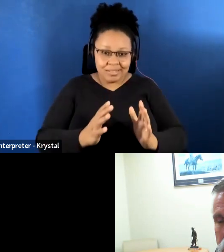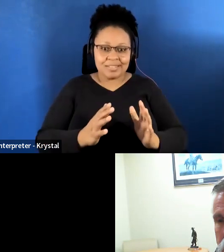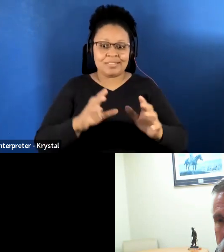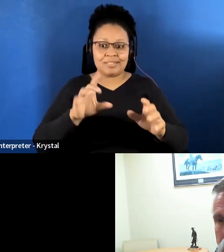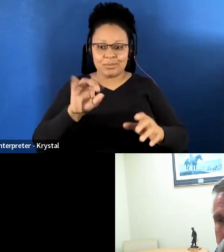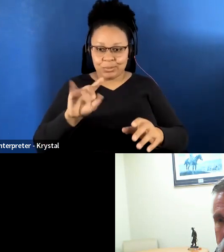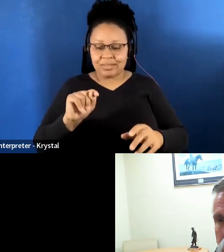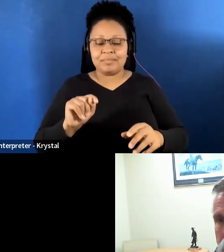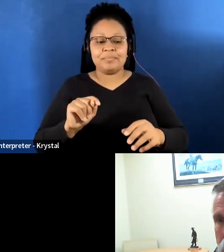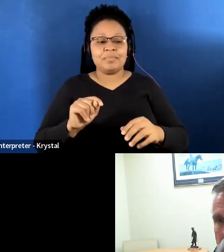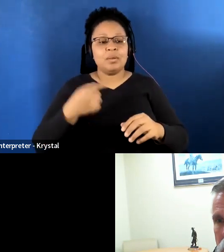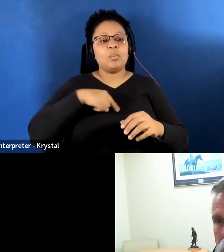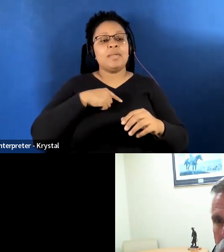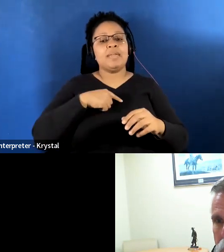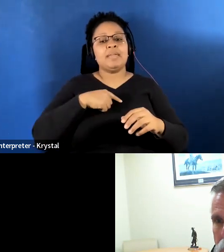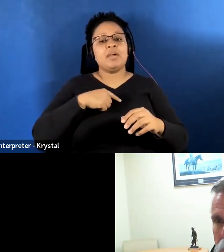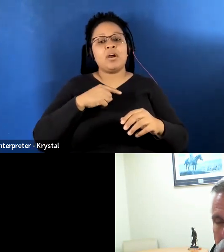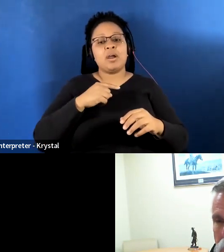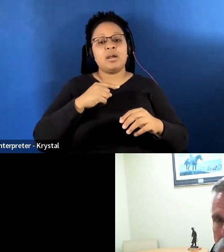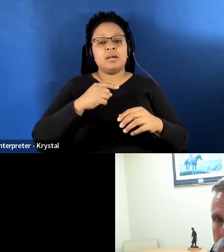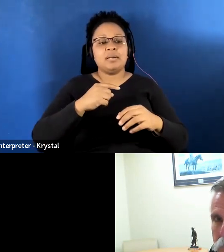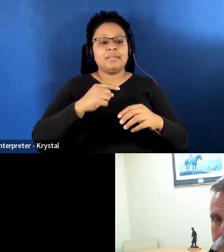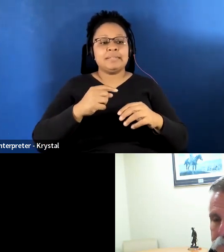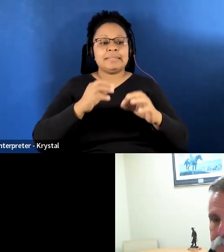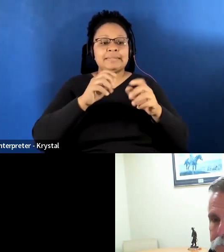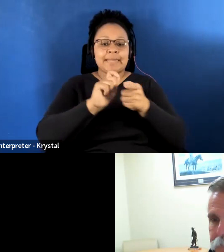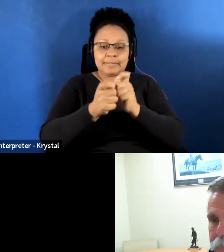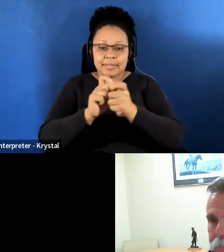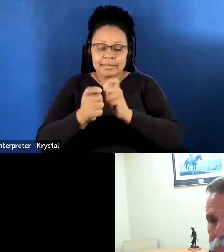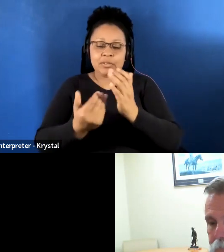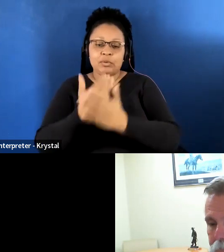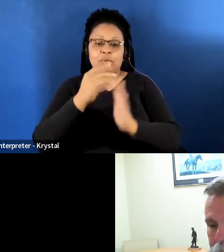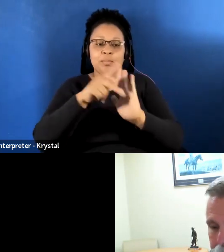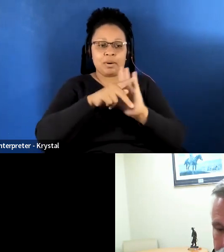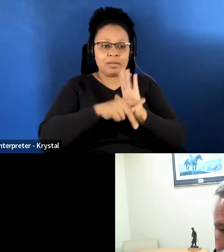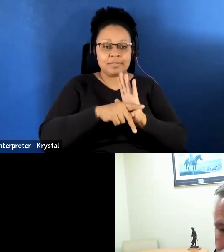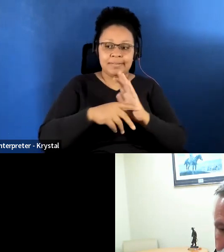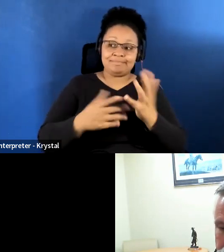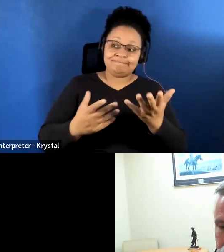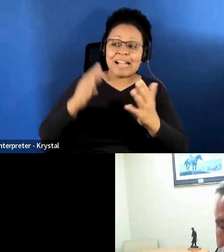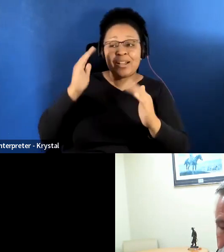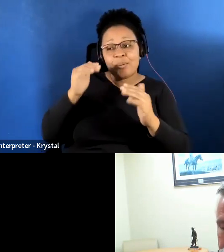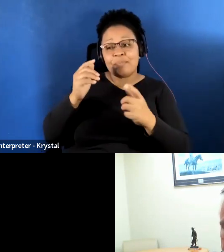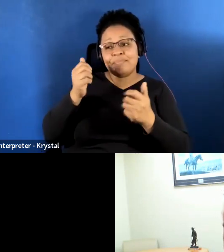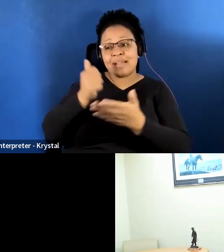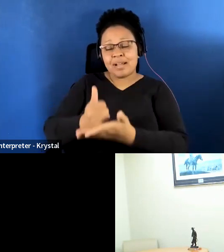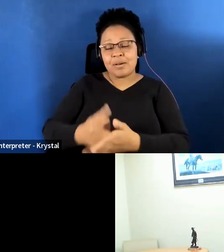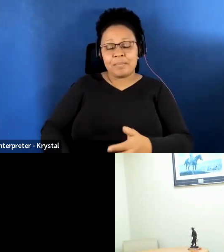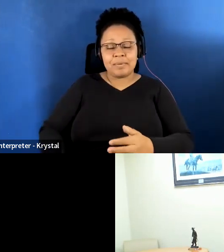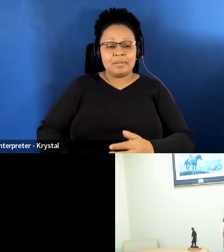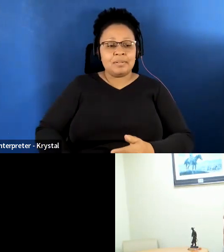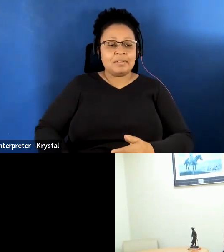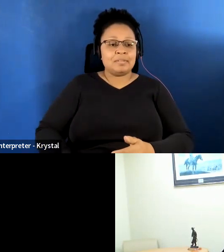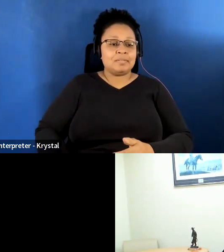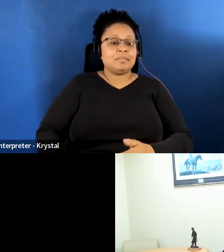and approving new policies. I hope that is helpful. And